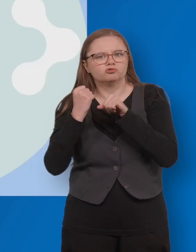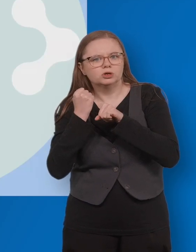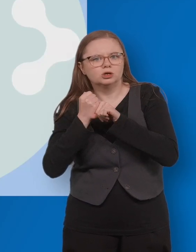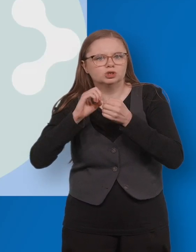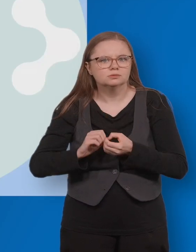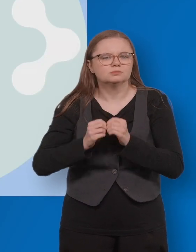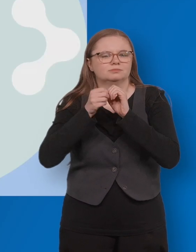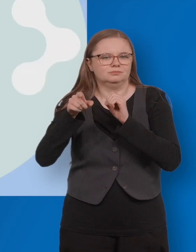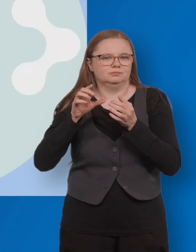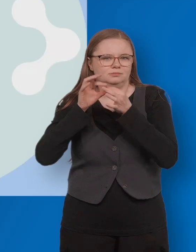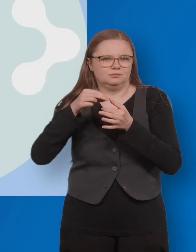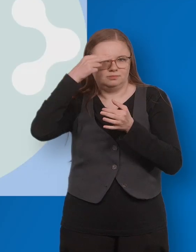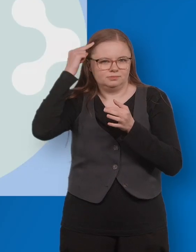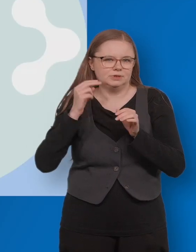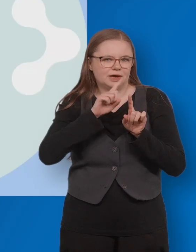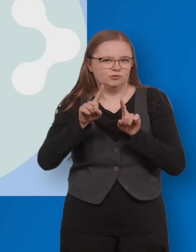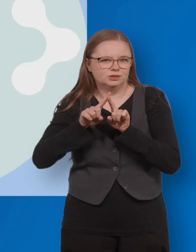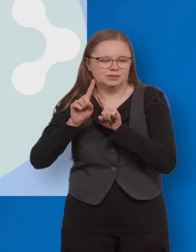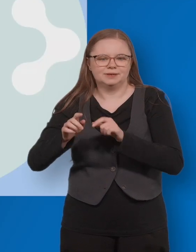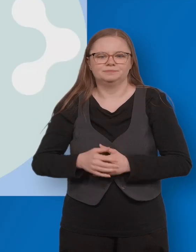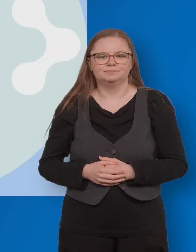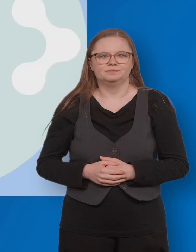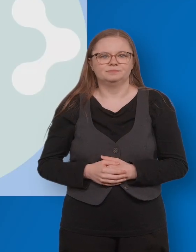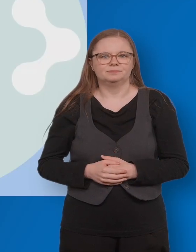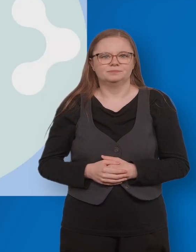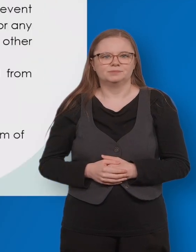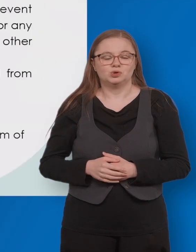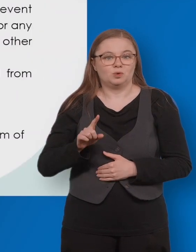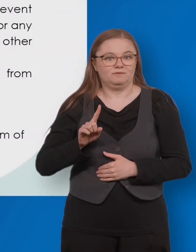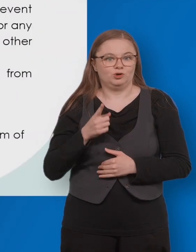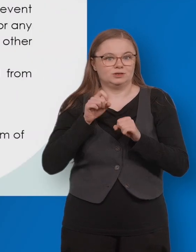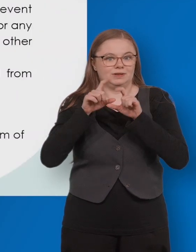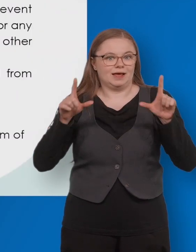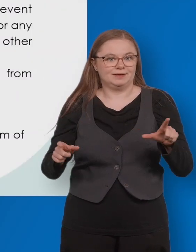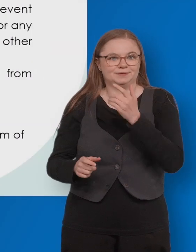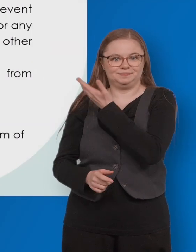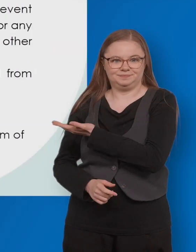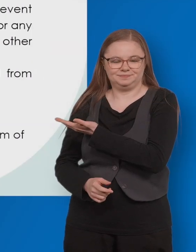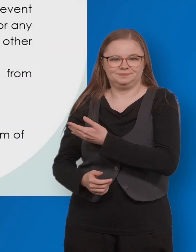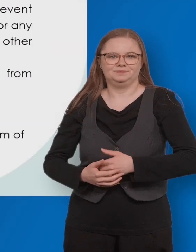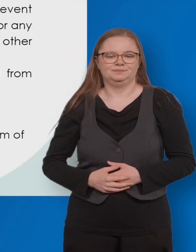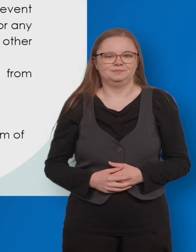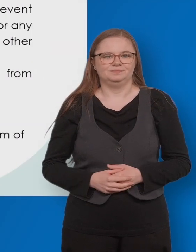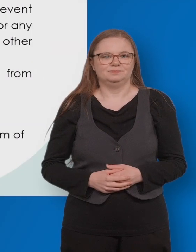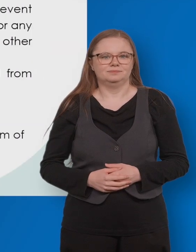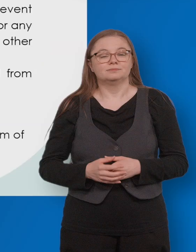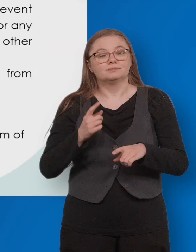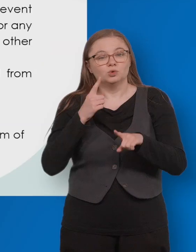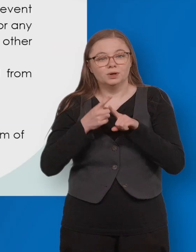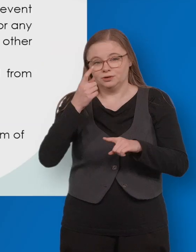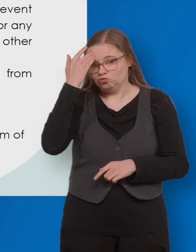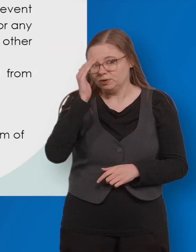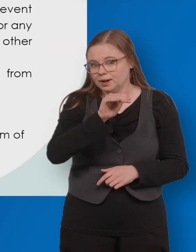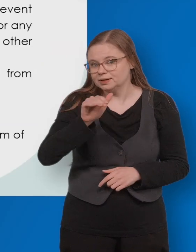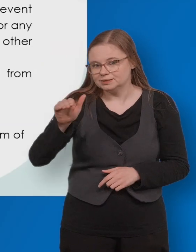of neurodiversity. So here comes the first of the quick slides. Just a quick reminder to